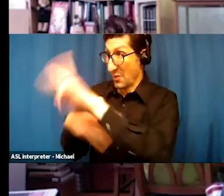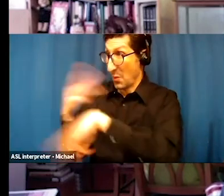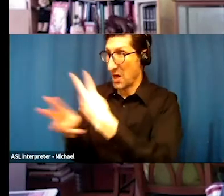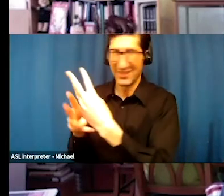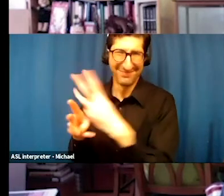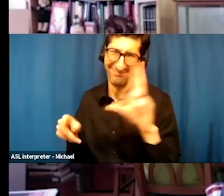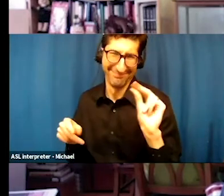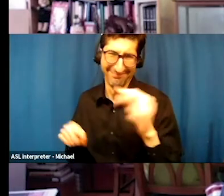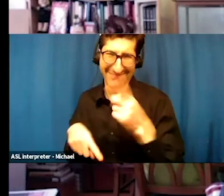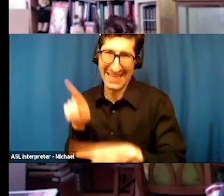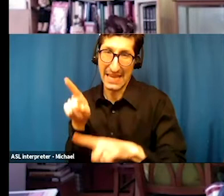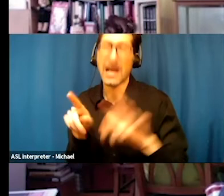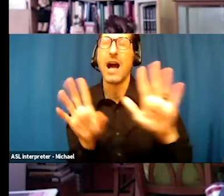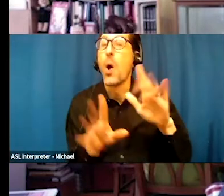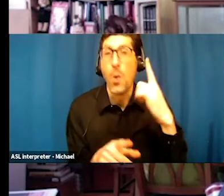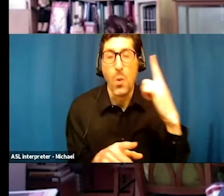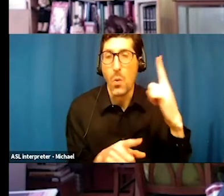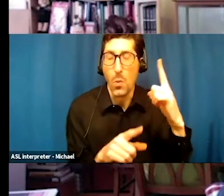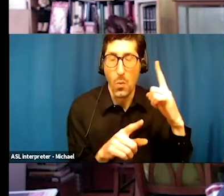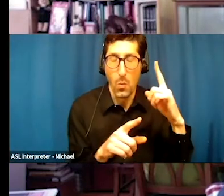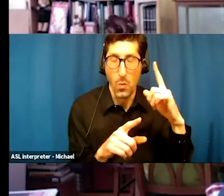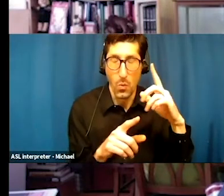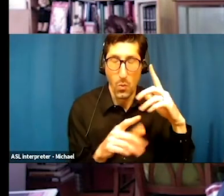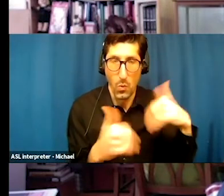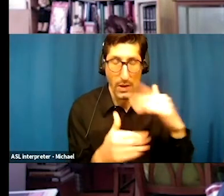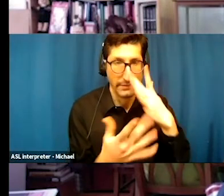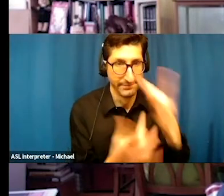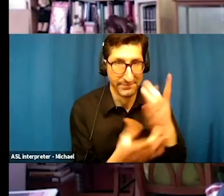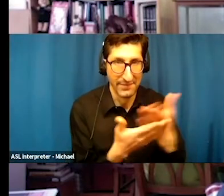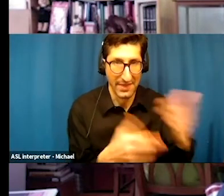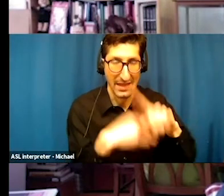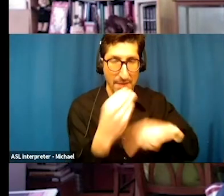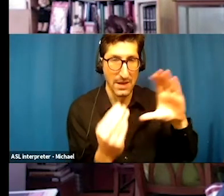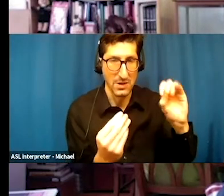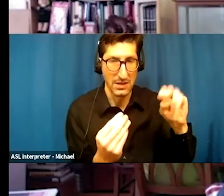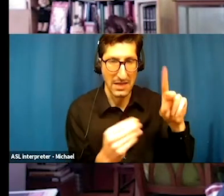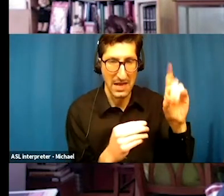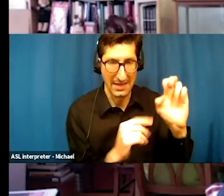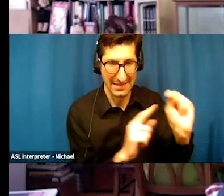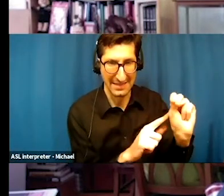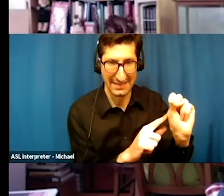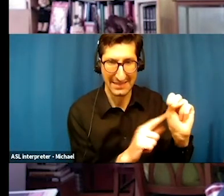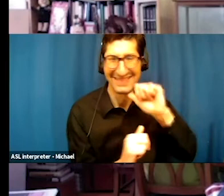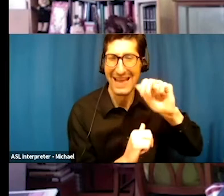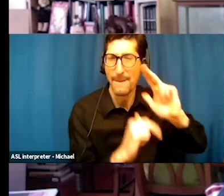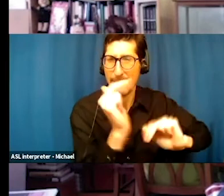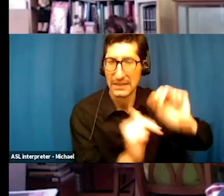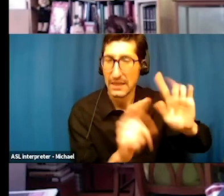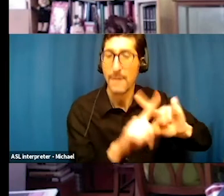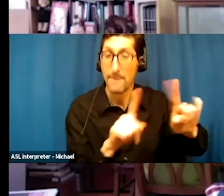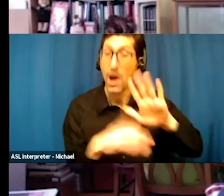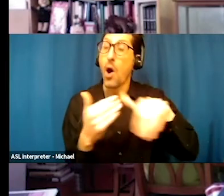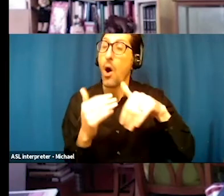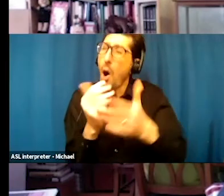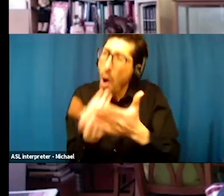remarkable thing actually about Condon was not the accessibility of the building. It was the fact that almost all schools for disabled kids at the time